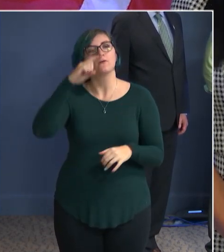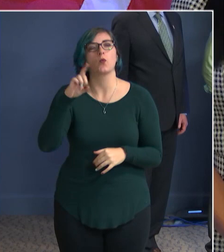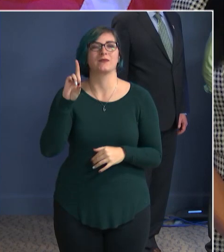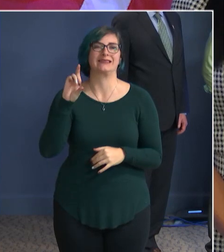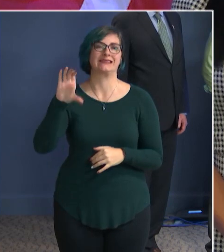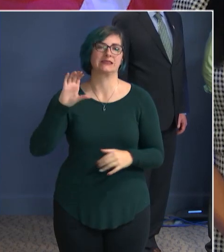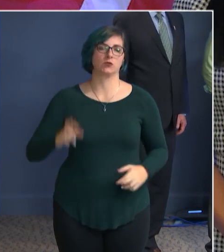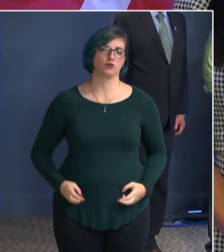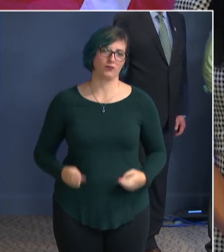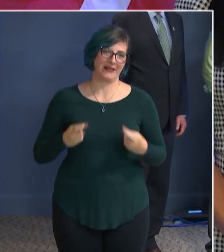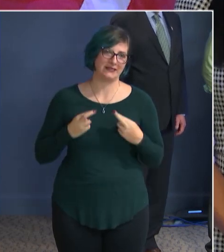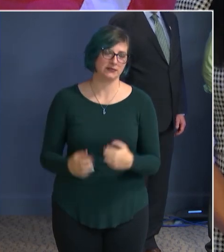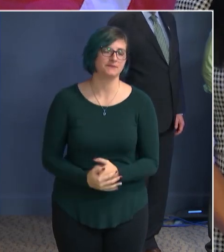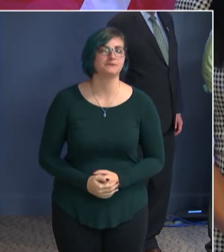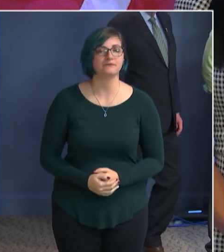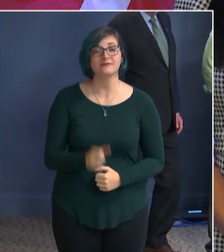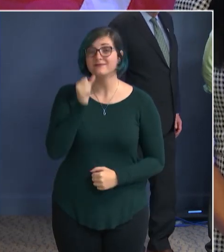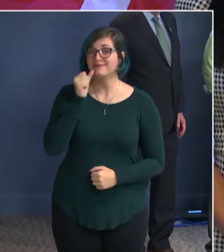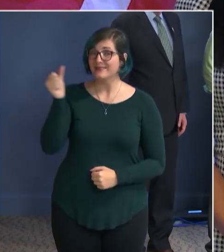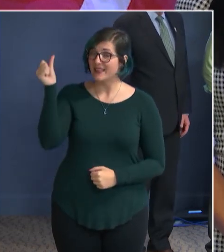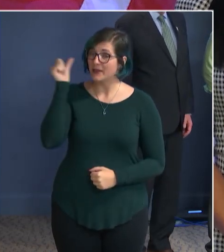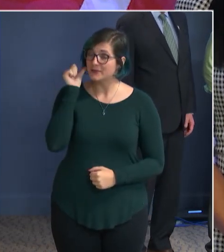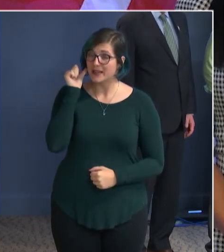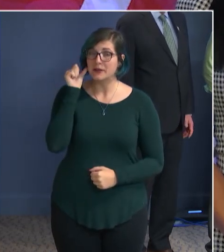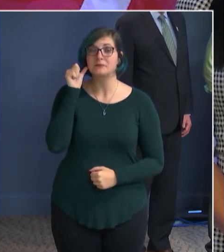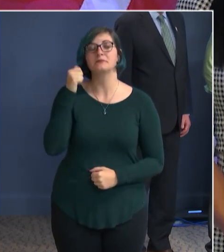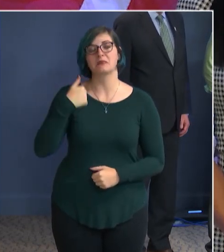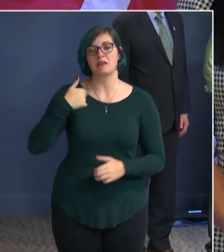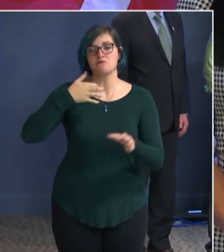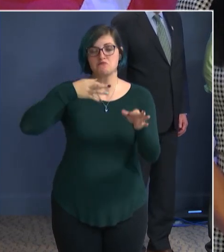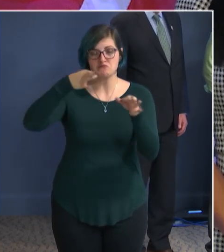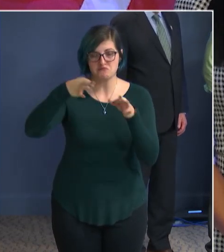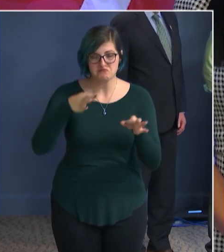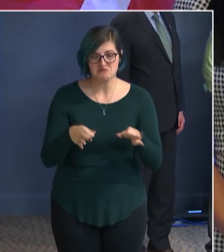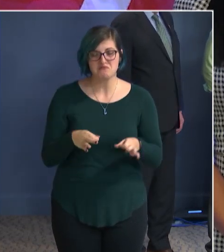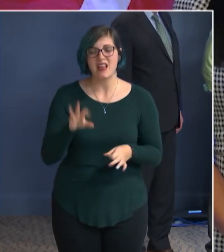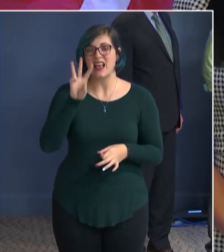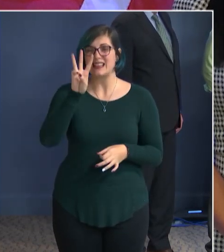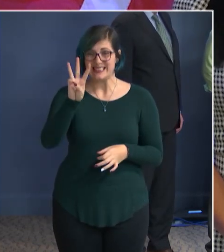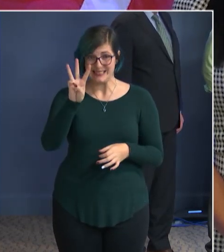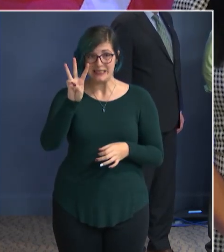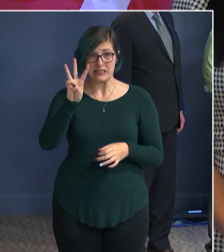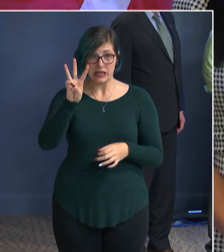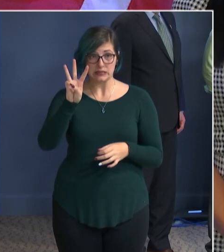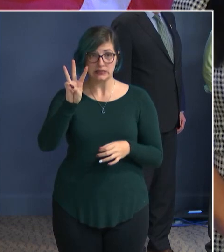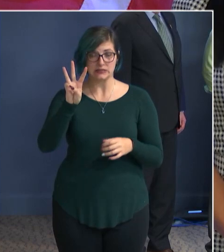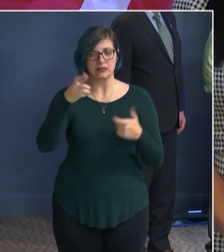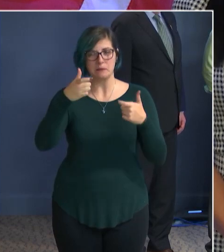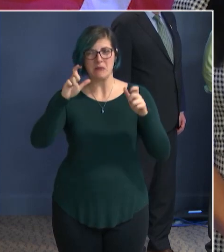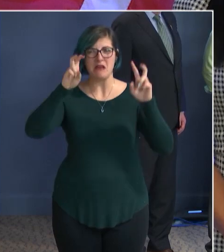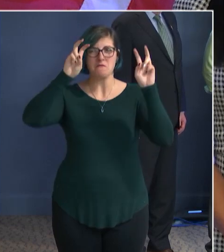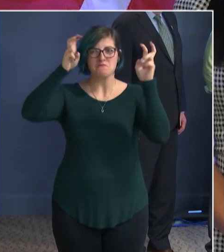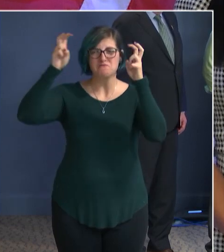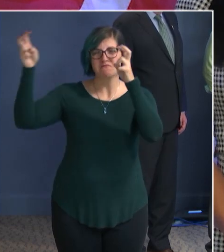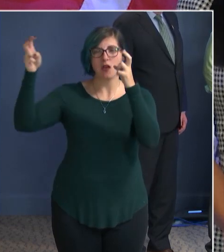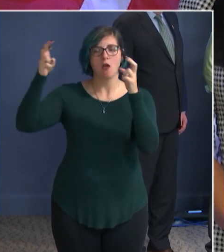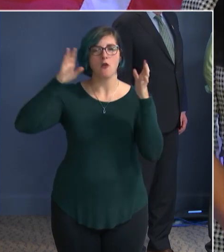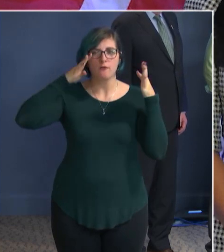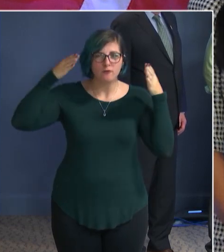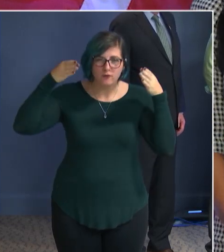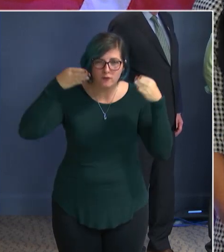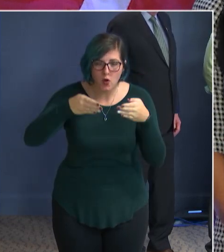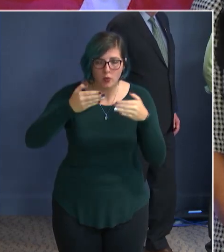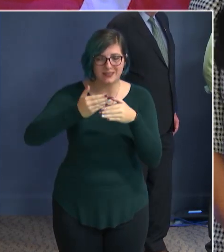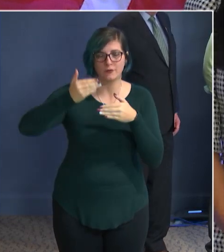Columbia. Yesterday, I laid out the 6 big areas that we will focus on in the next